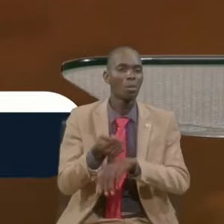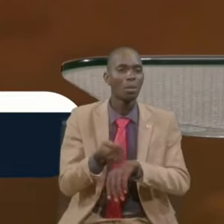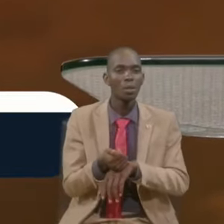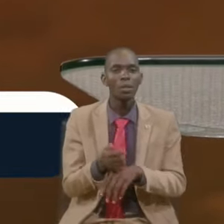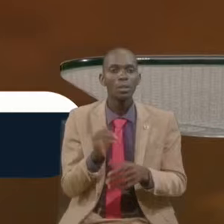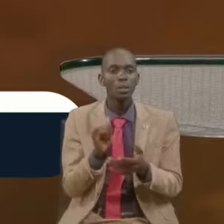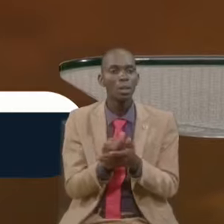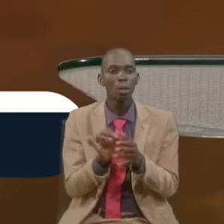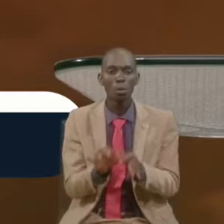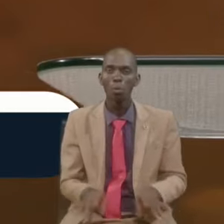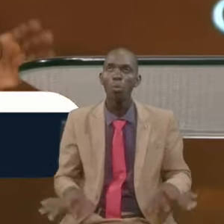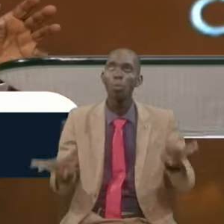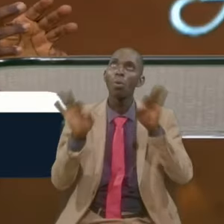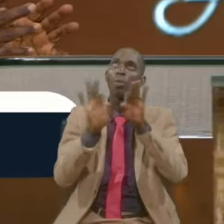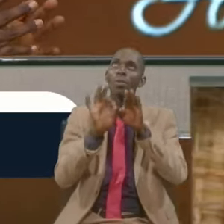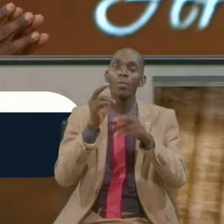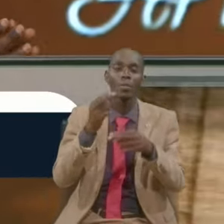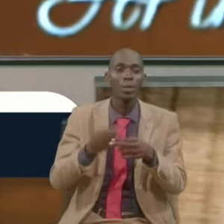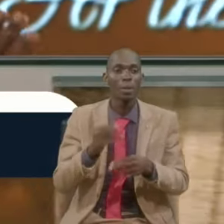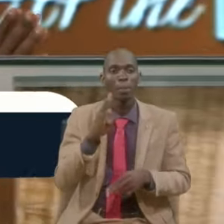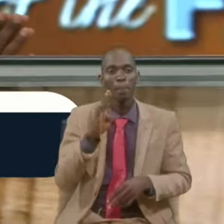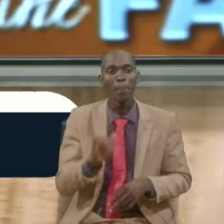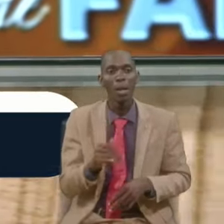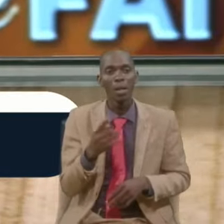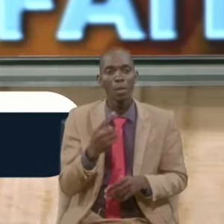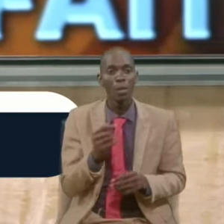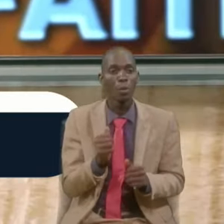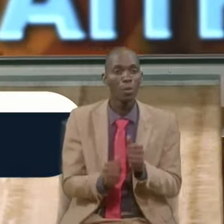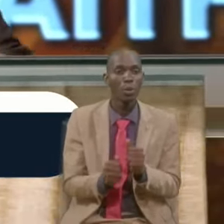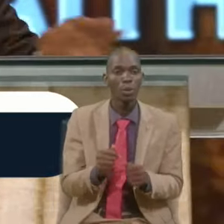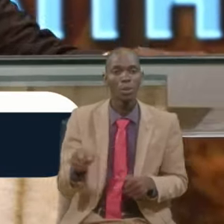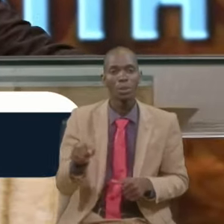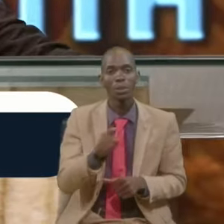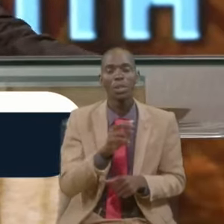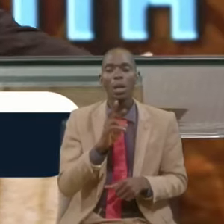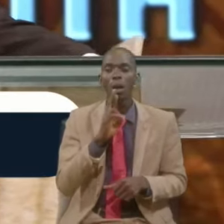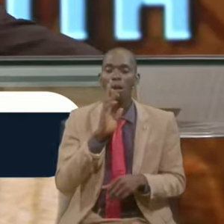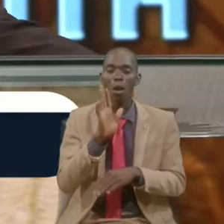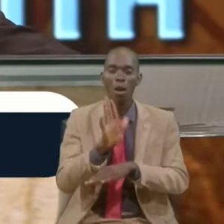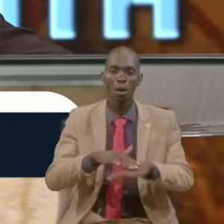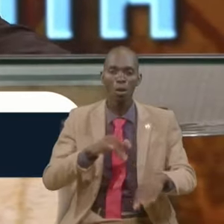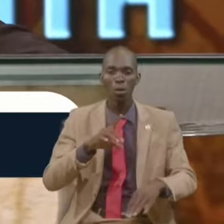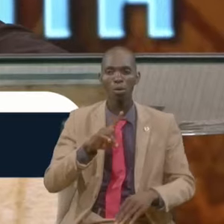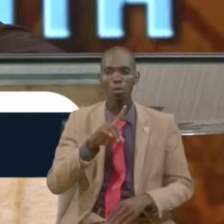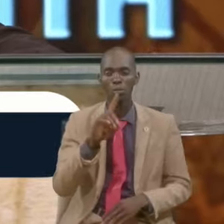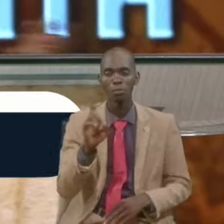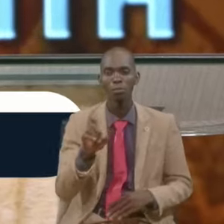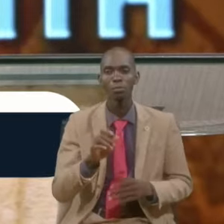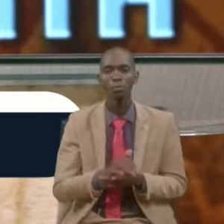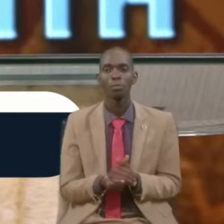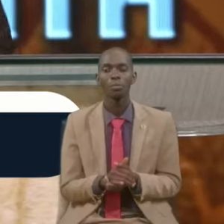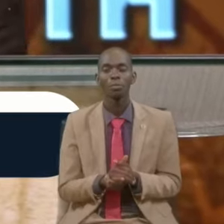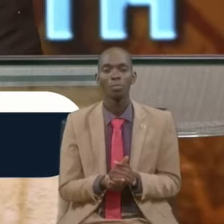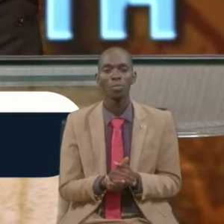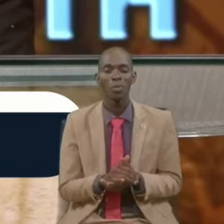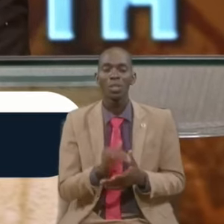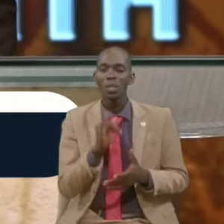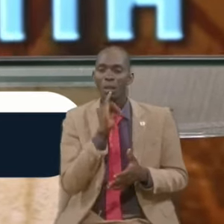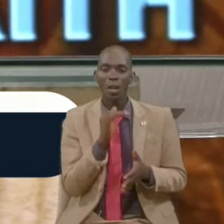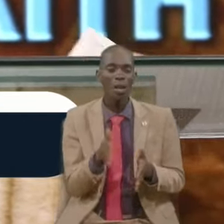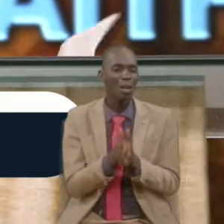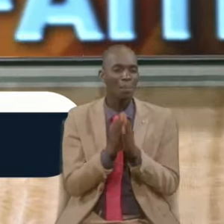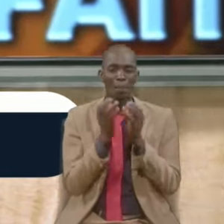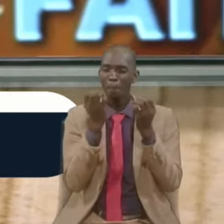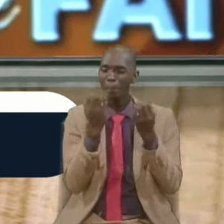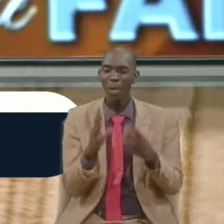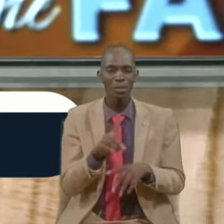worthy name by the which ye occult. It's asking a lot of